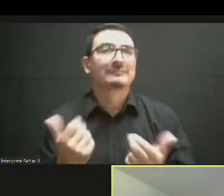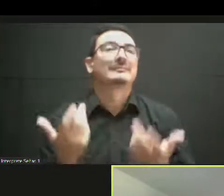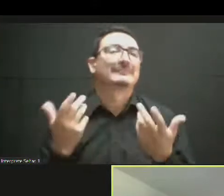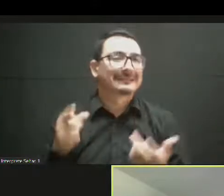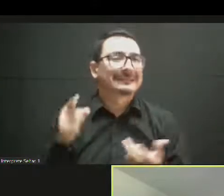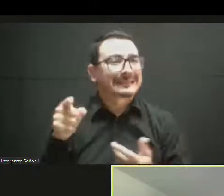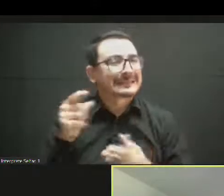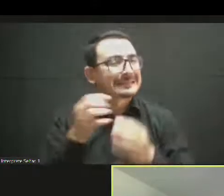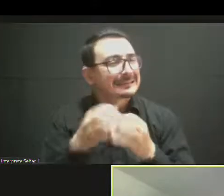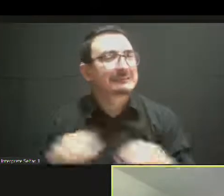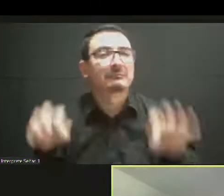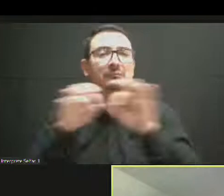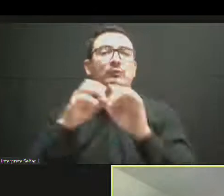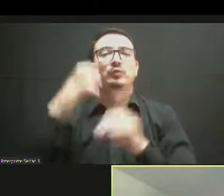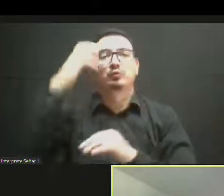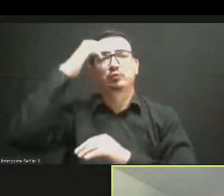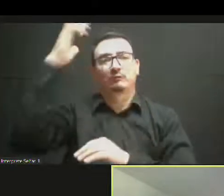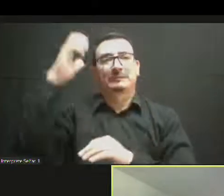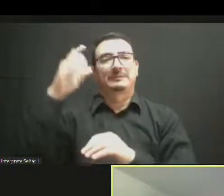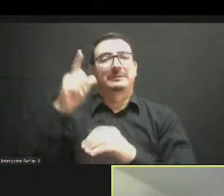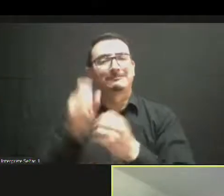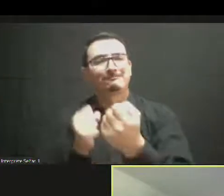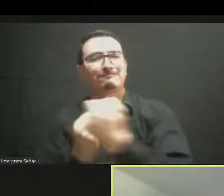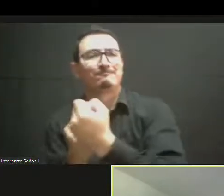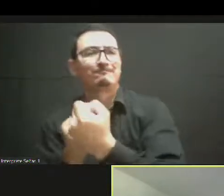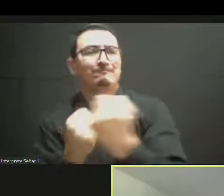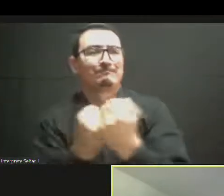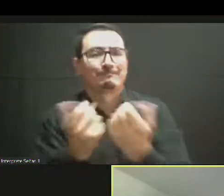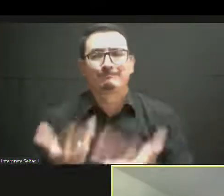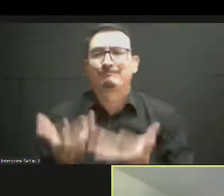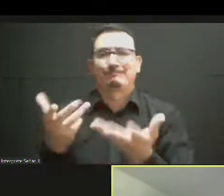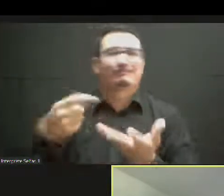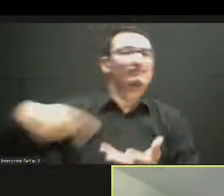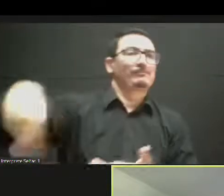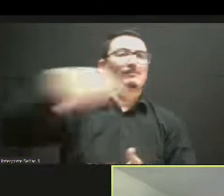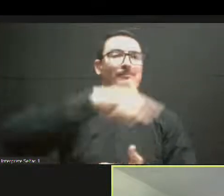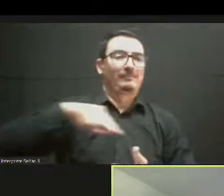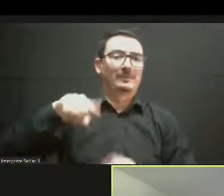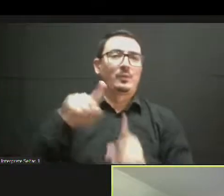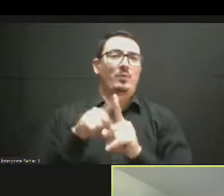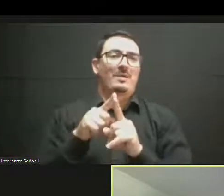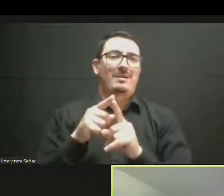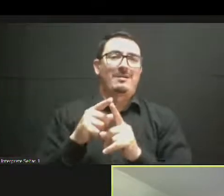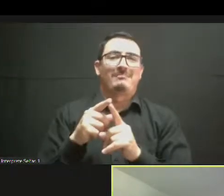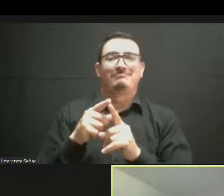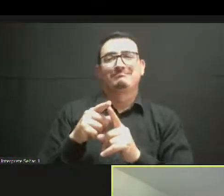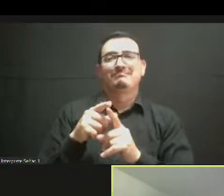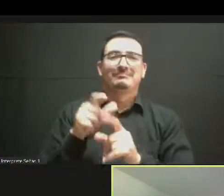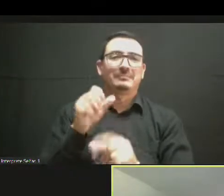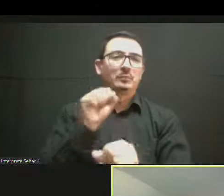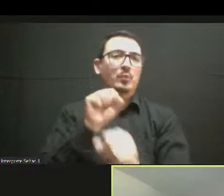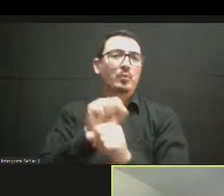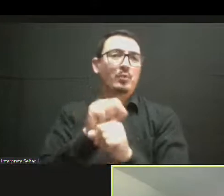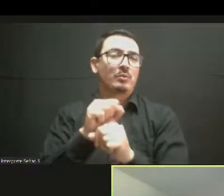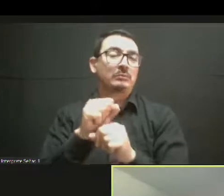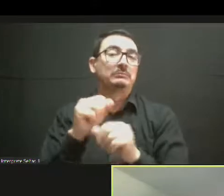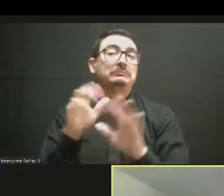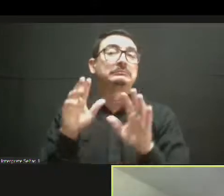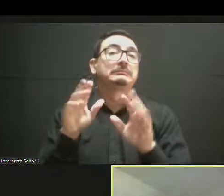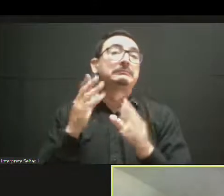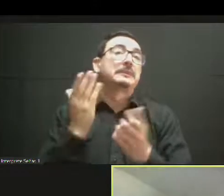conditions are relying strongly on education development, which not necessarily falls on the